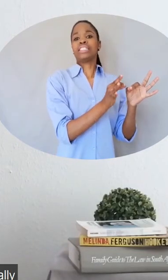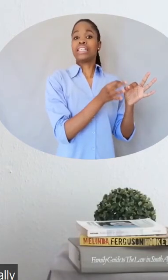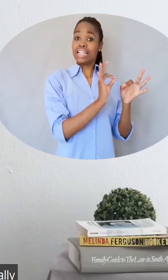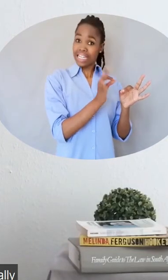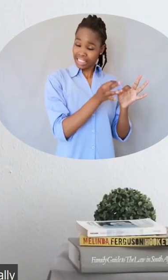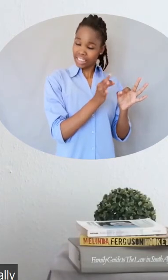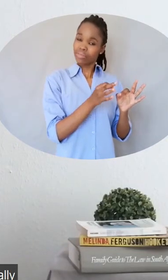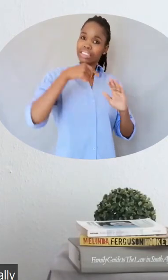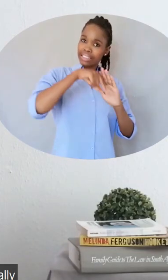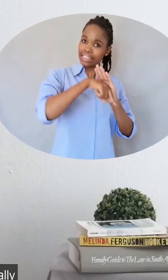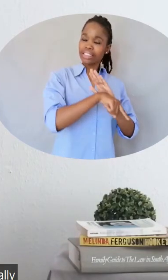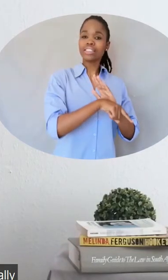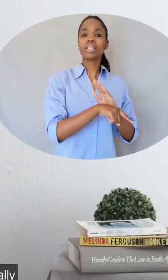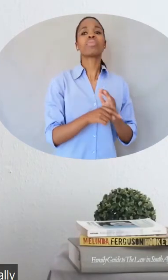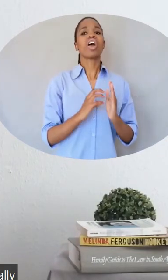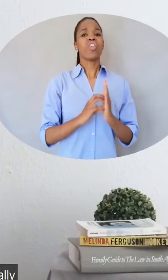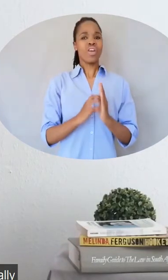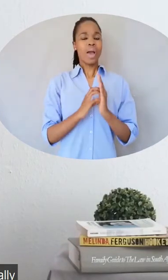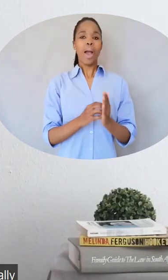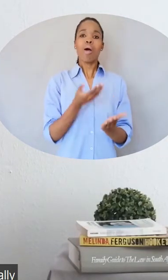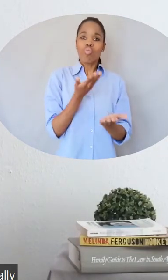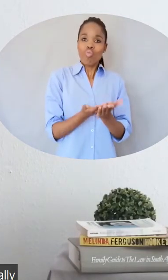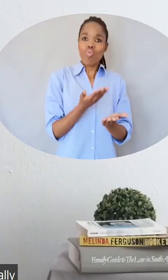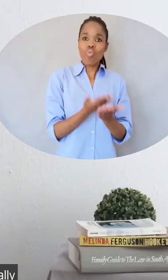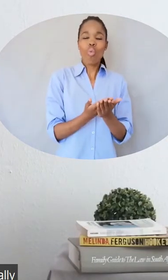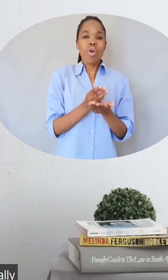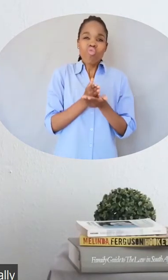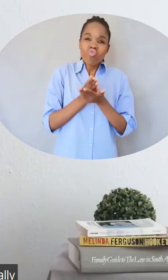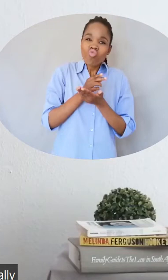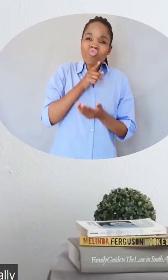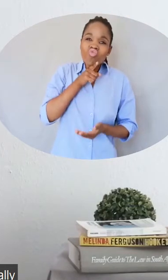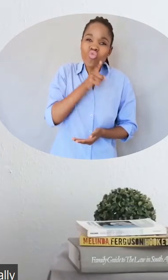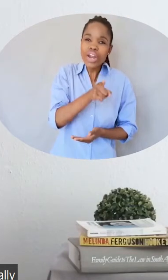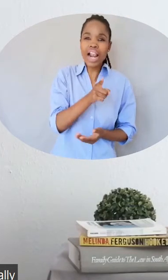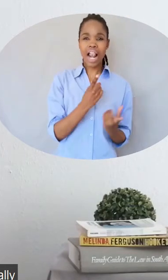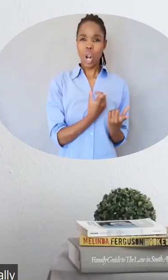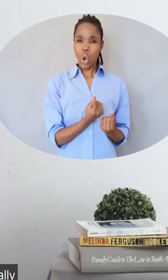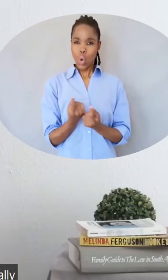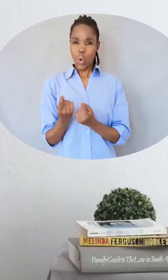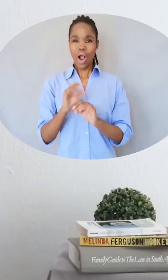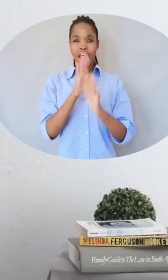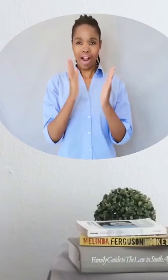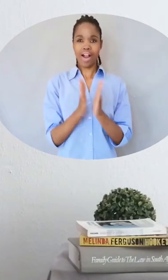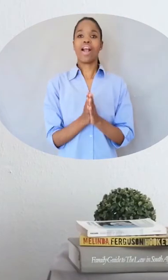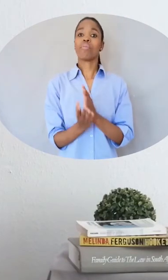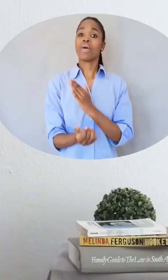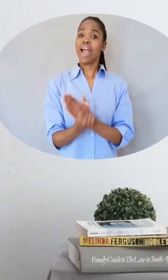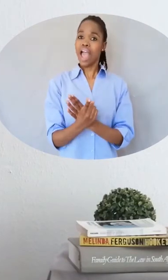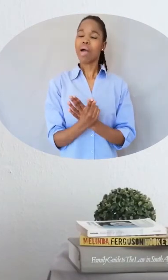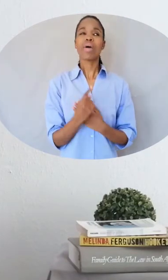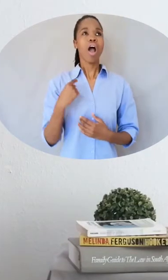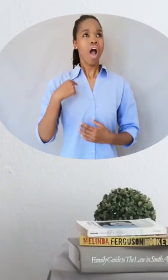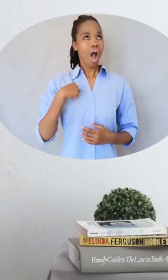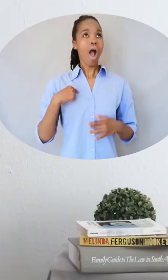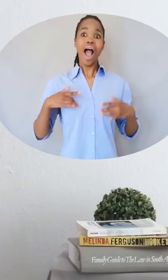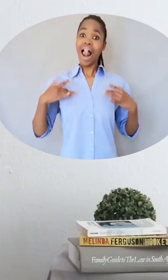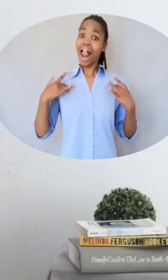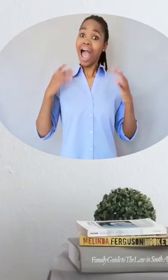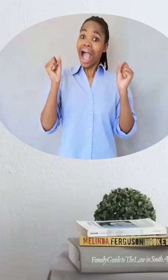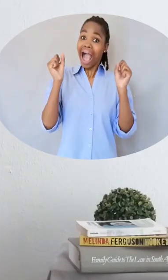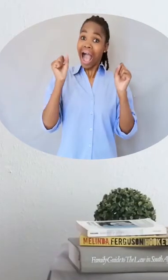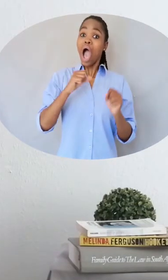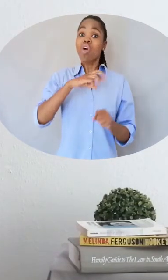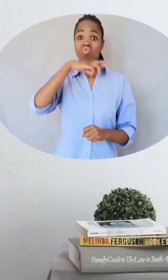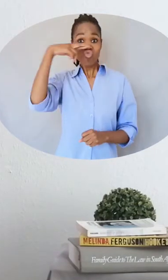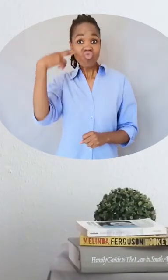Here we learn how to practically apply these strategies and these techniques in real life